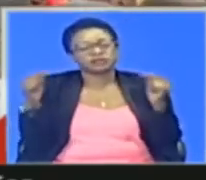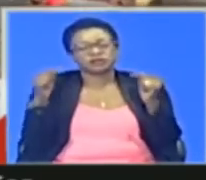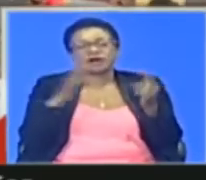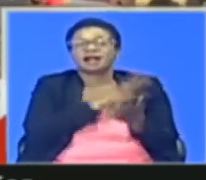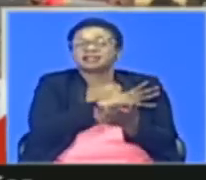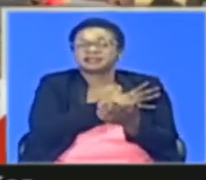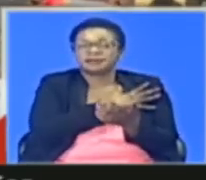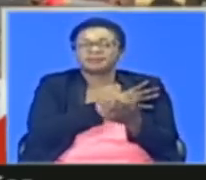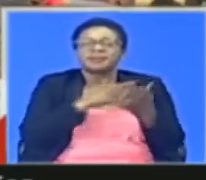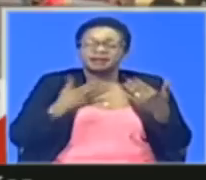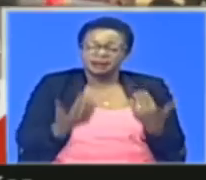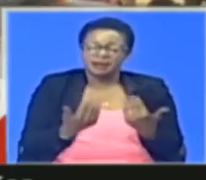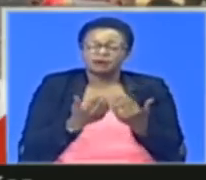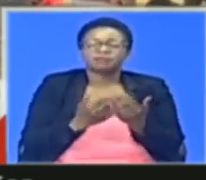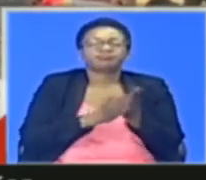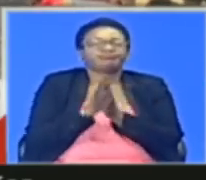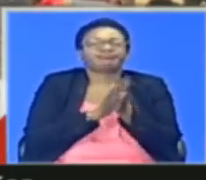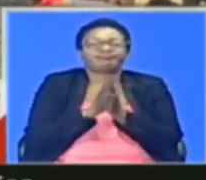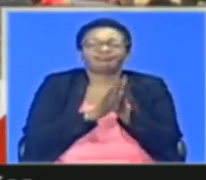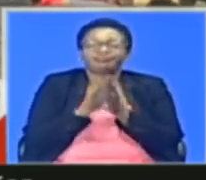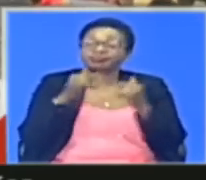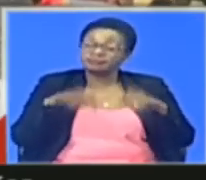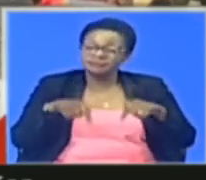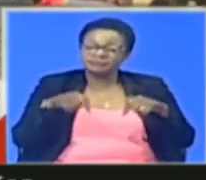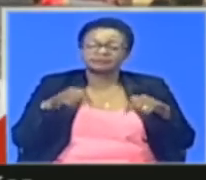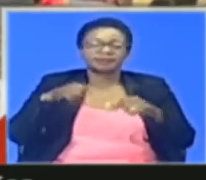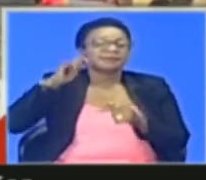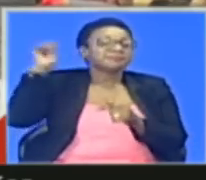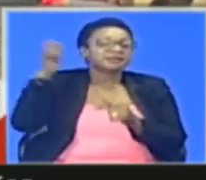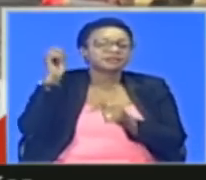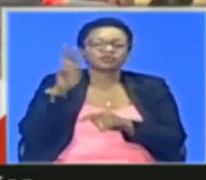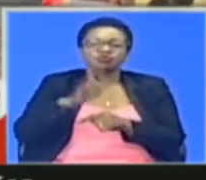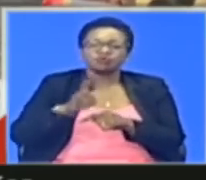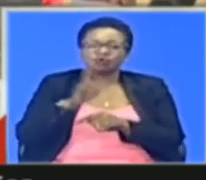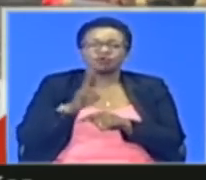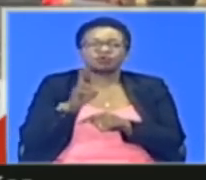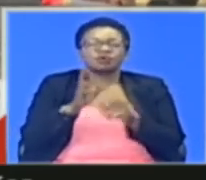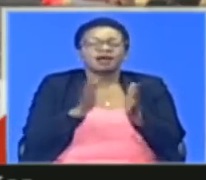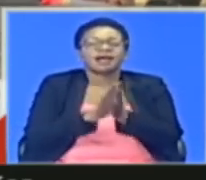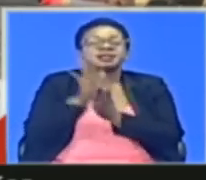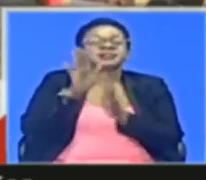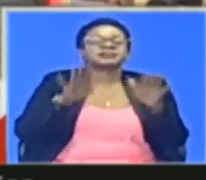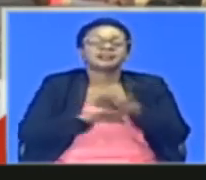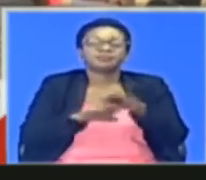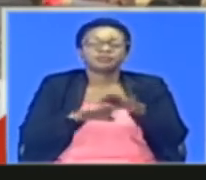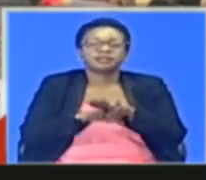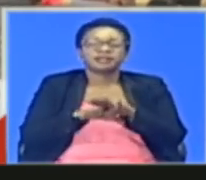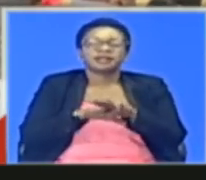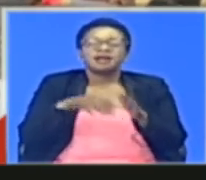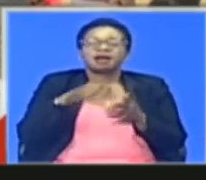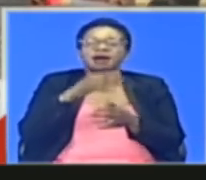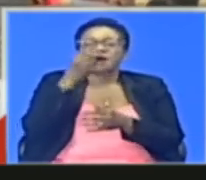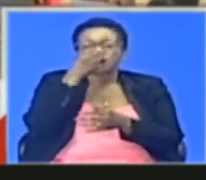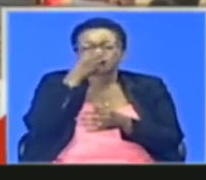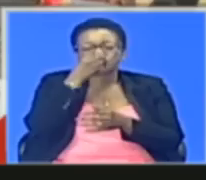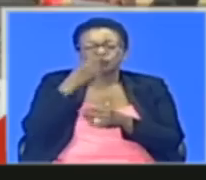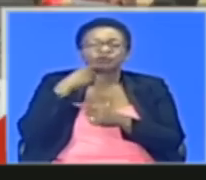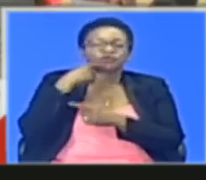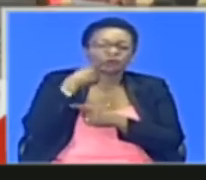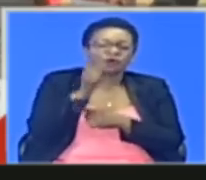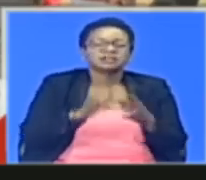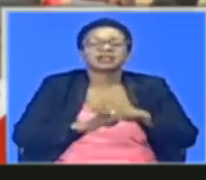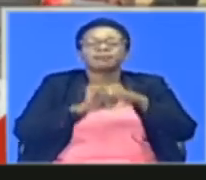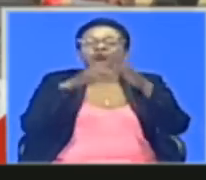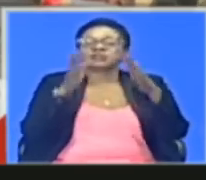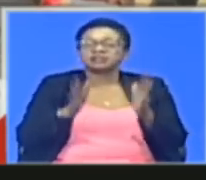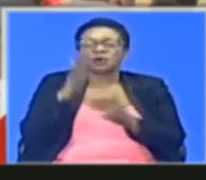has reached fever pitch. Today, President Uhuru Muigai Kenyatta and his deputy William Ruto told their supporters